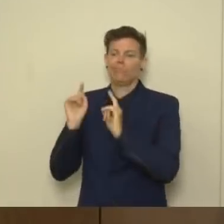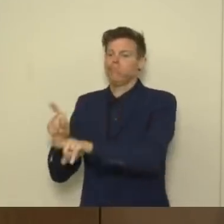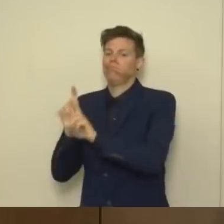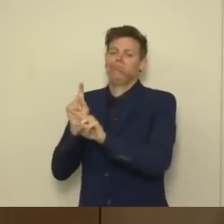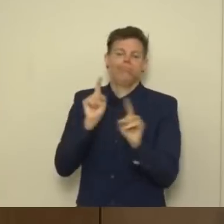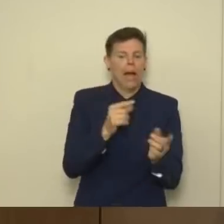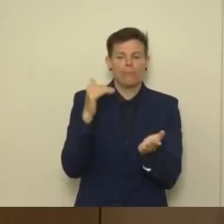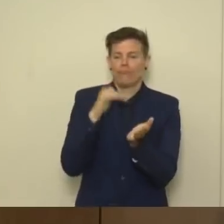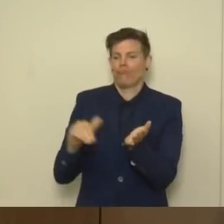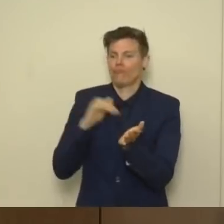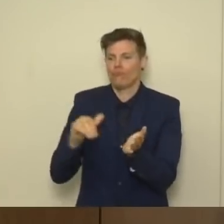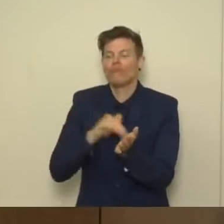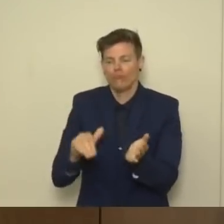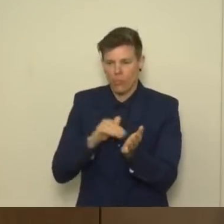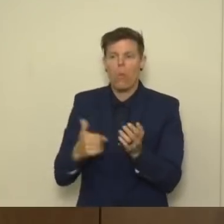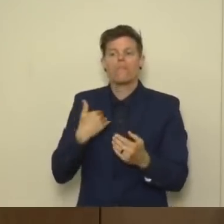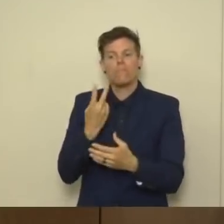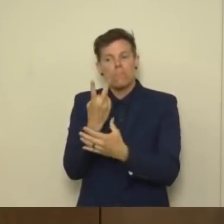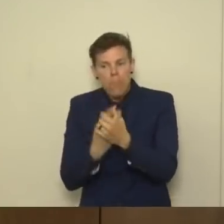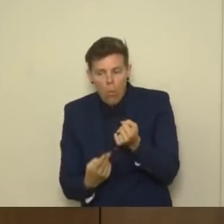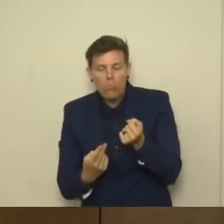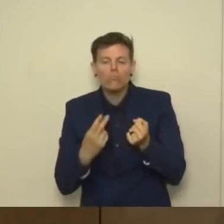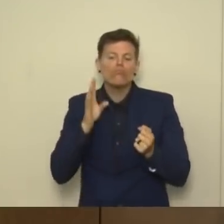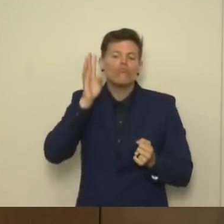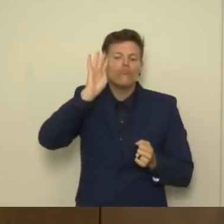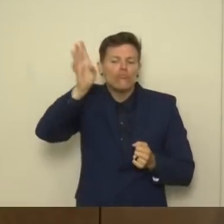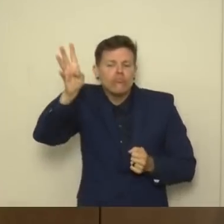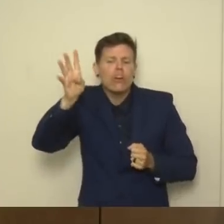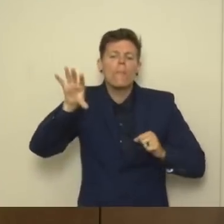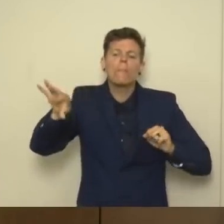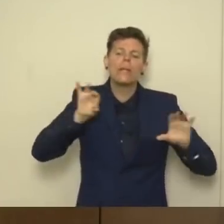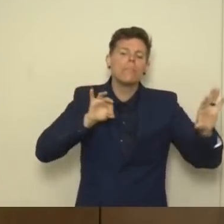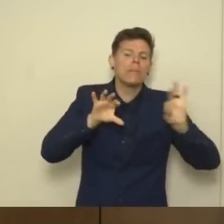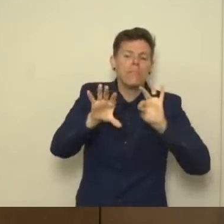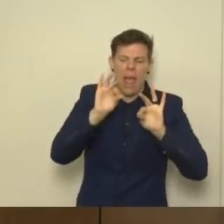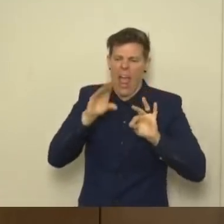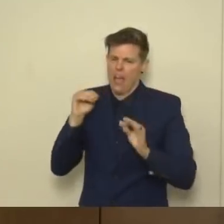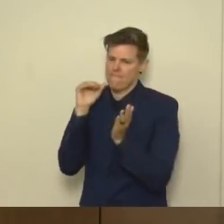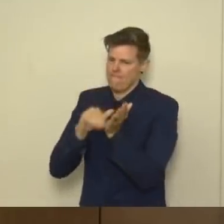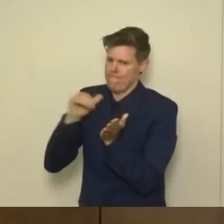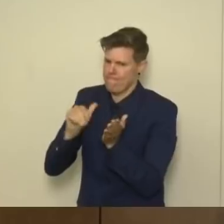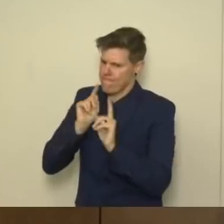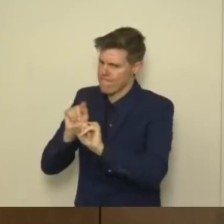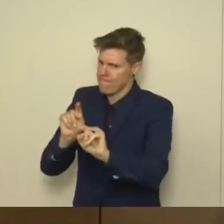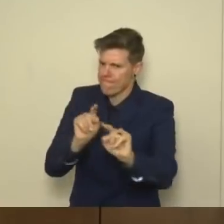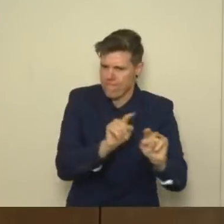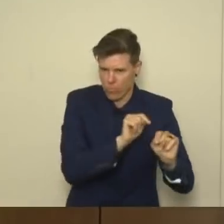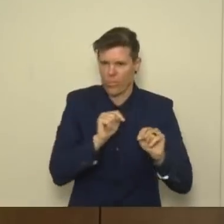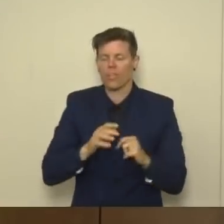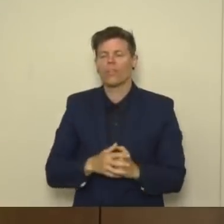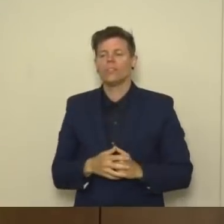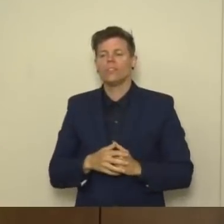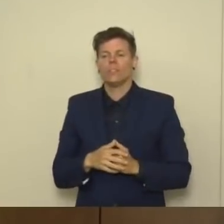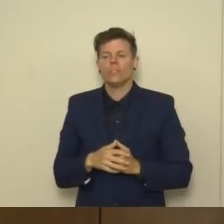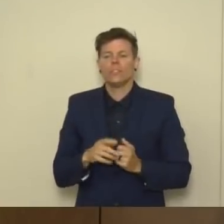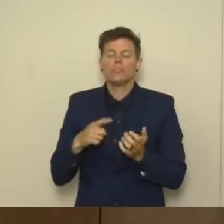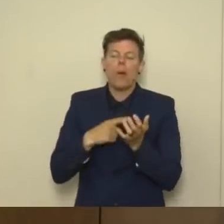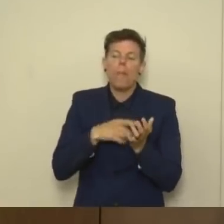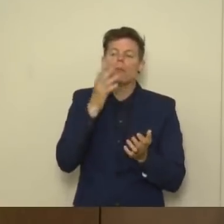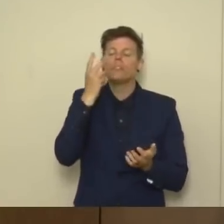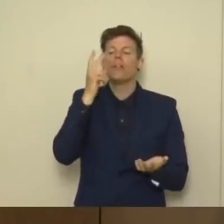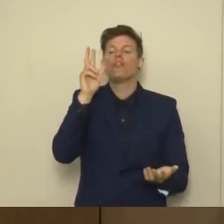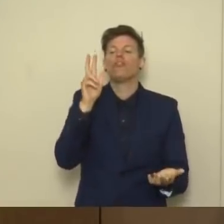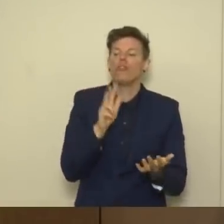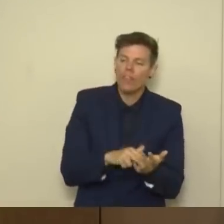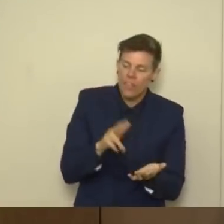that into our system. That's why you've seen us go 3,500 tests a day, 5,000 tests a